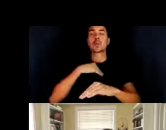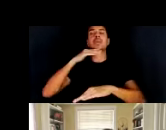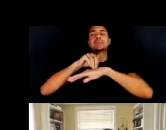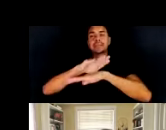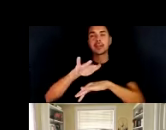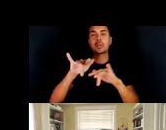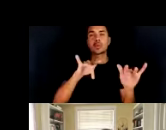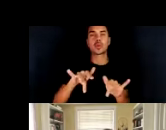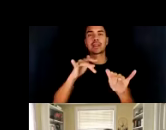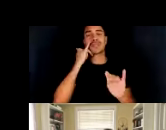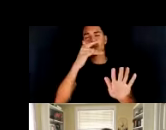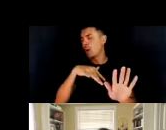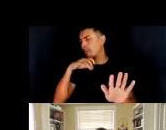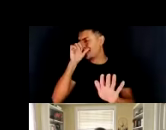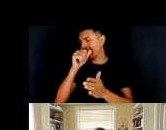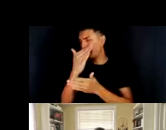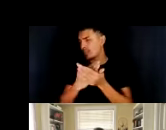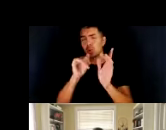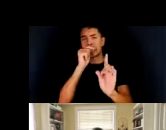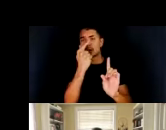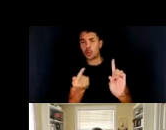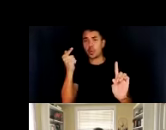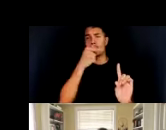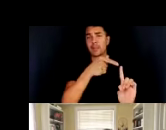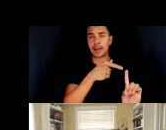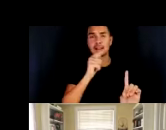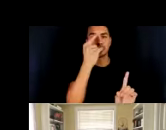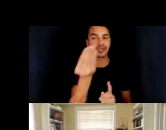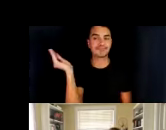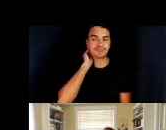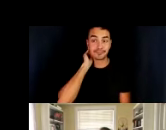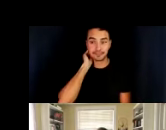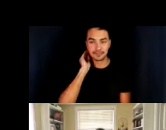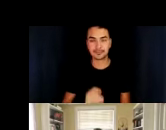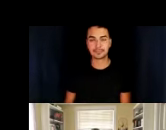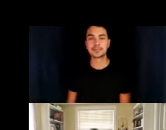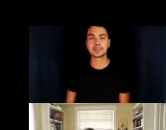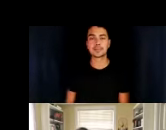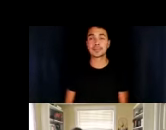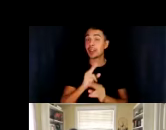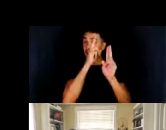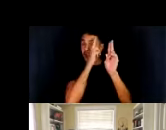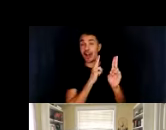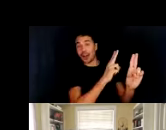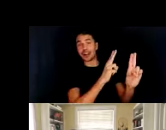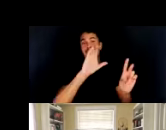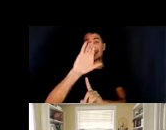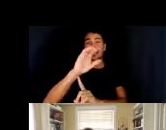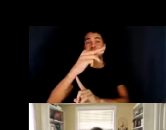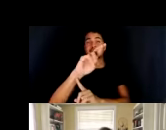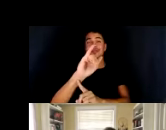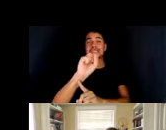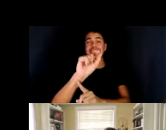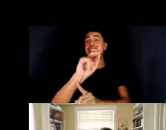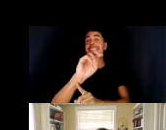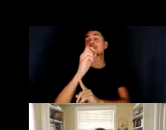step away from. So just keeping that in mind. So I think in honor of Christine, we can do this